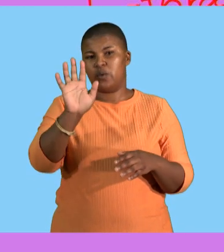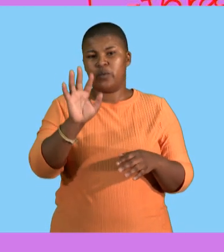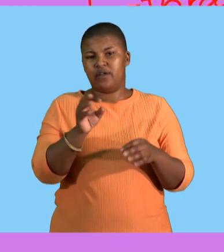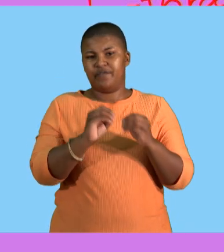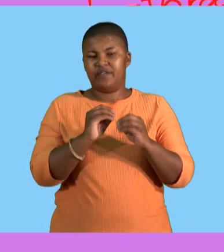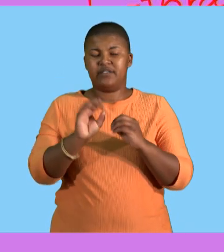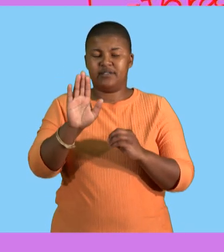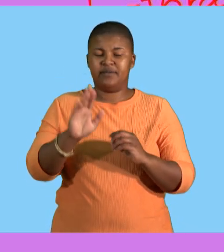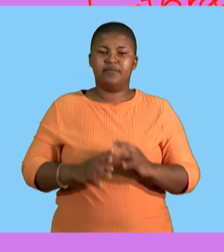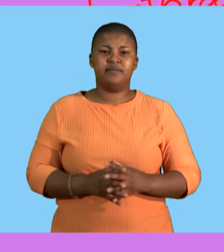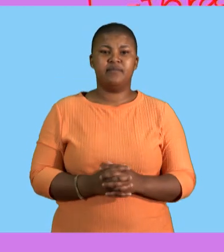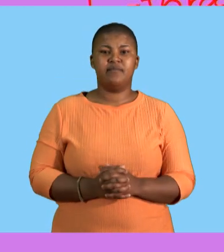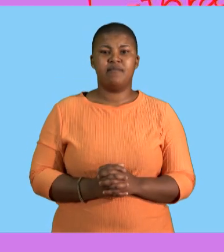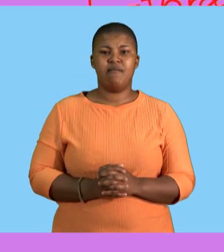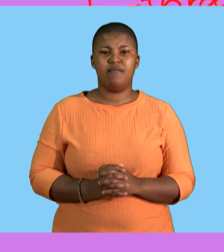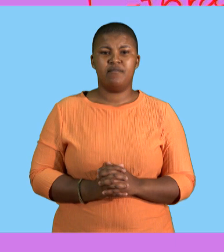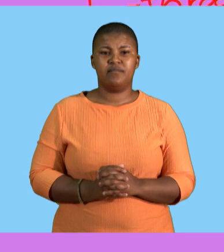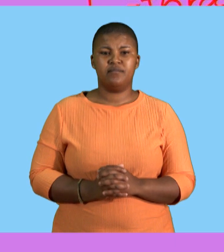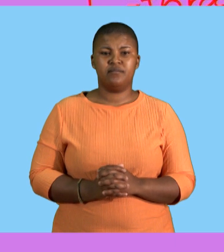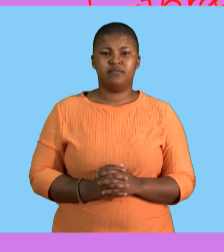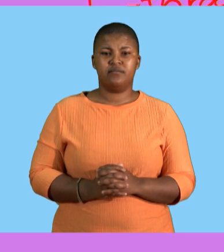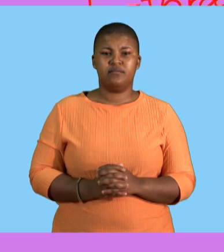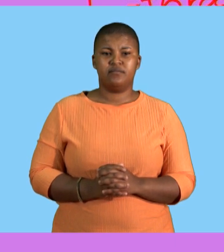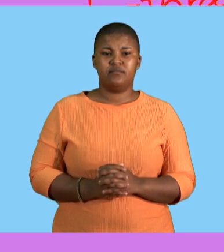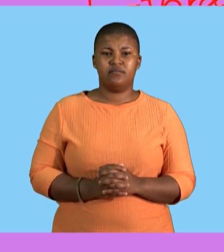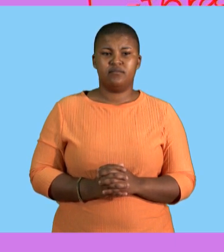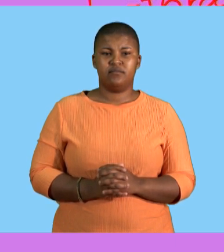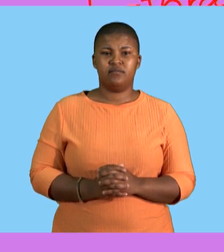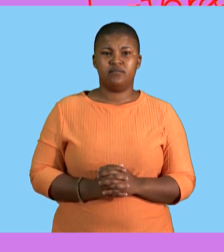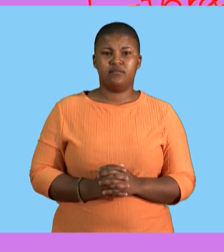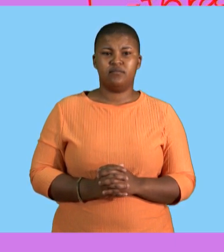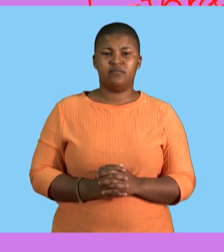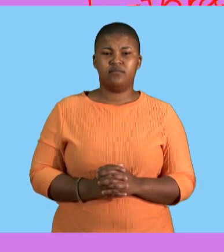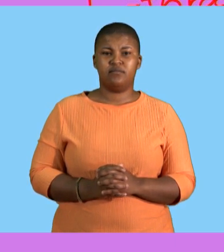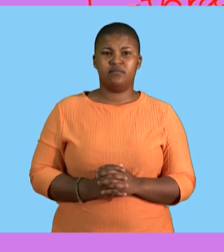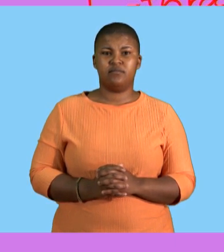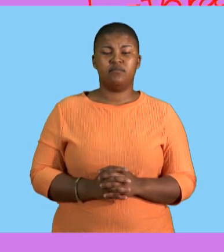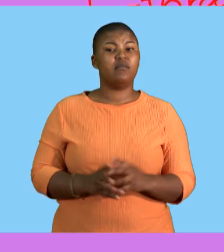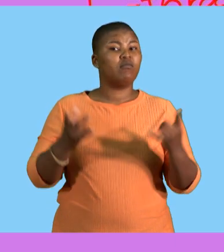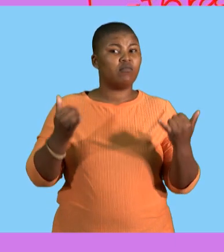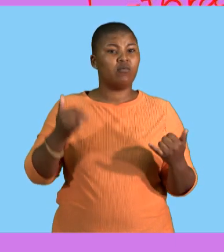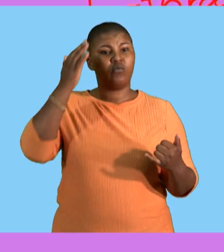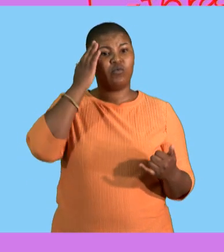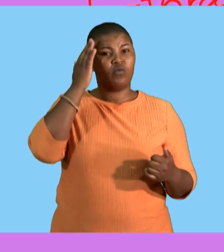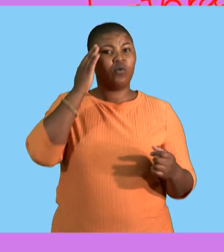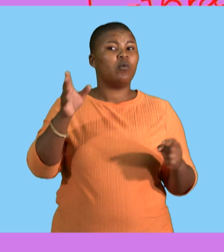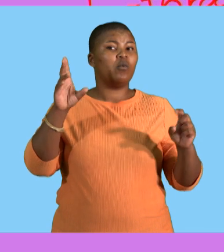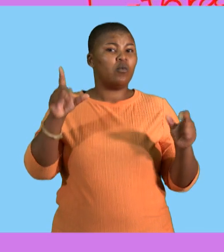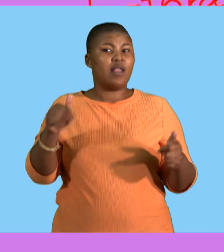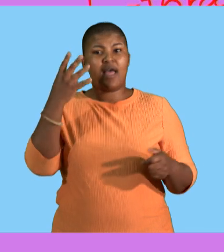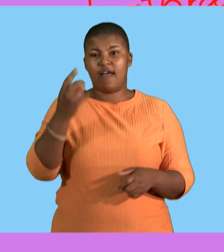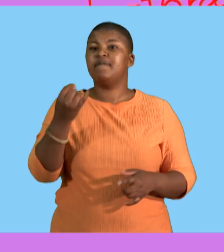make some space. So then now we know that there is